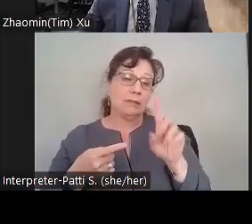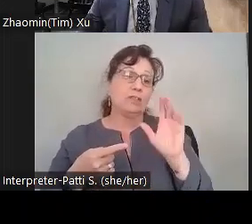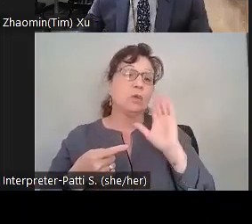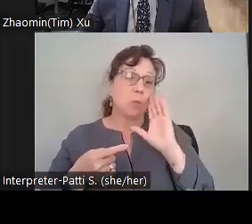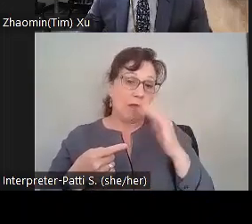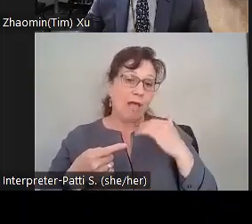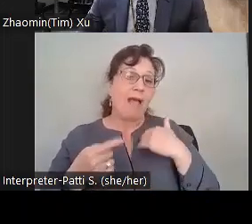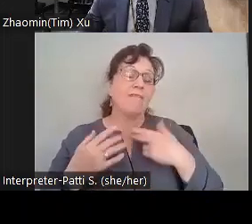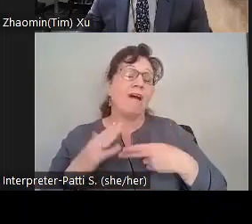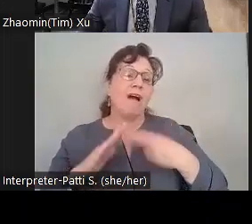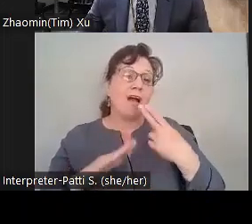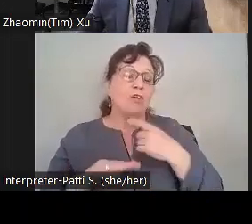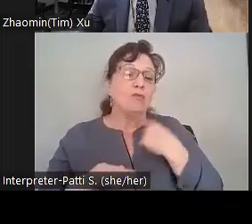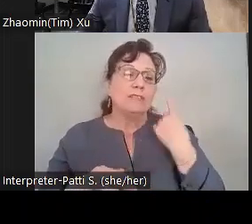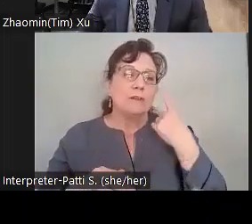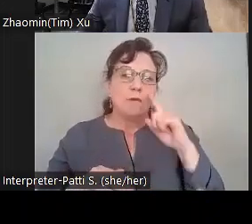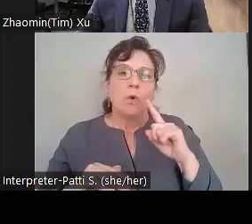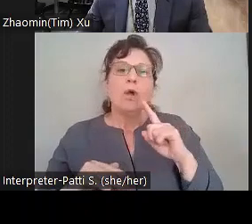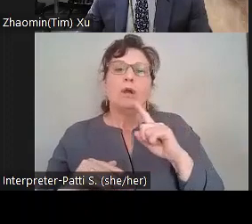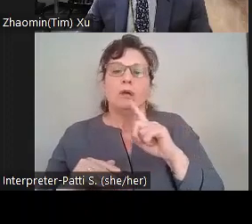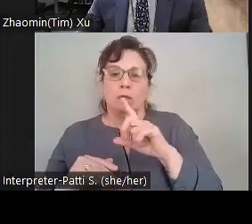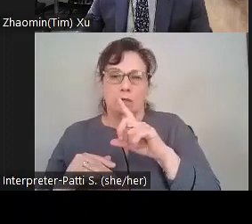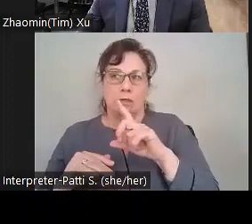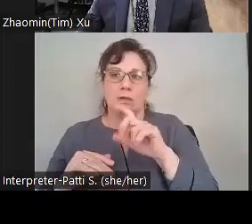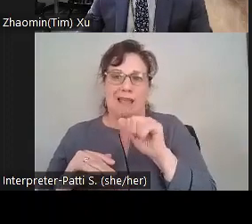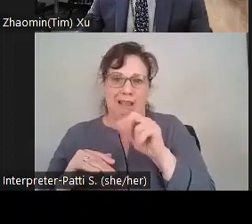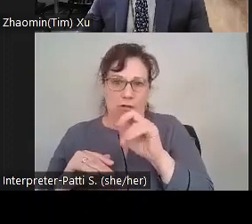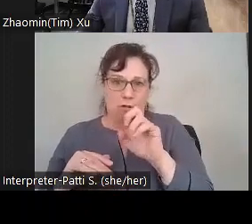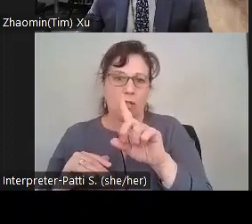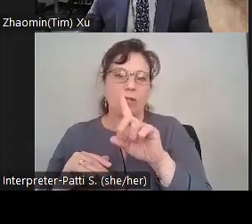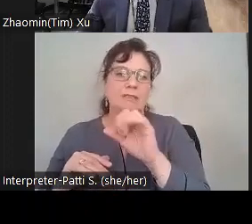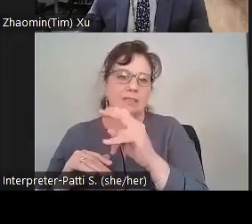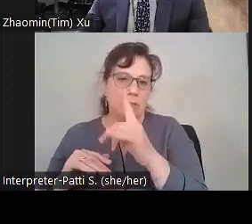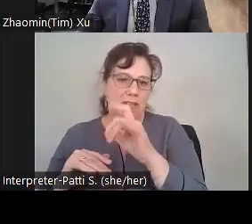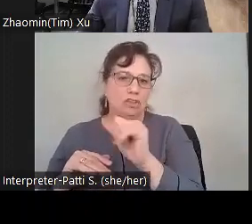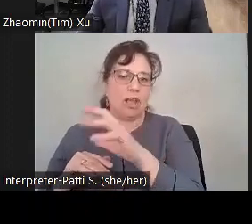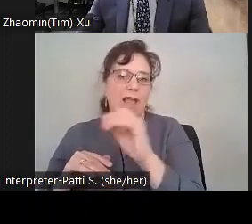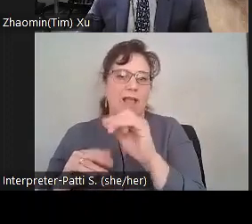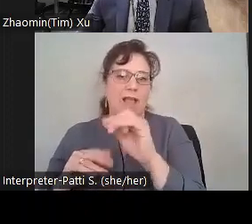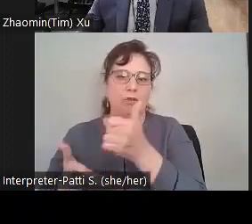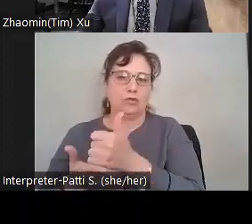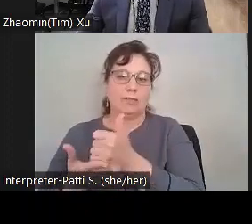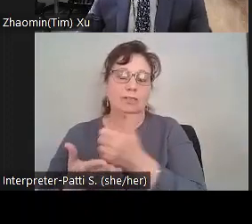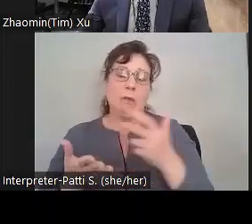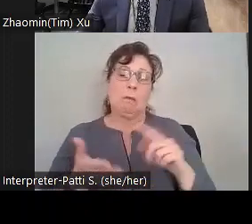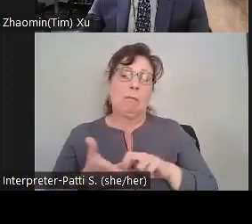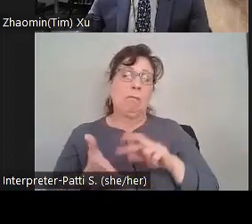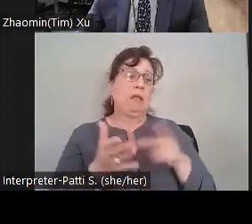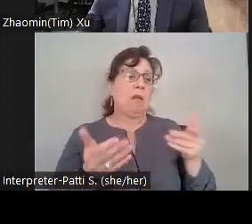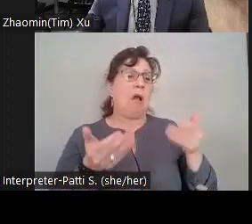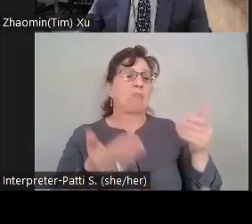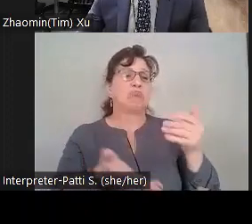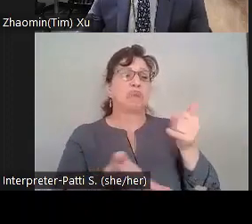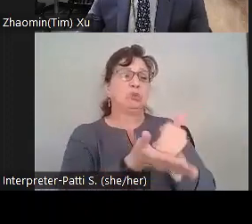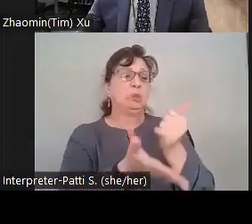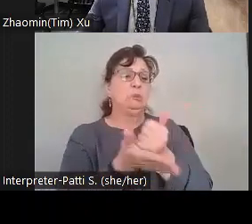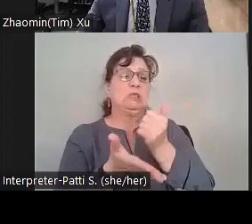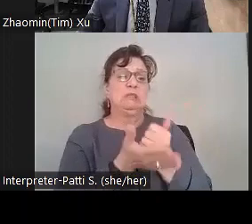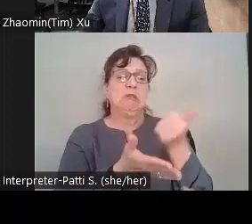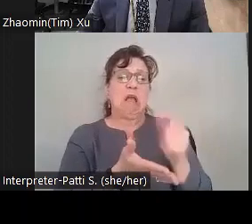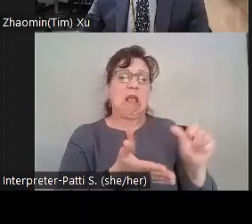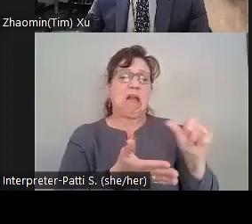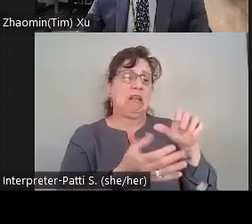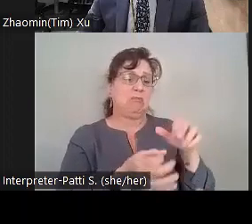high-grade dysplasia and requiring further treatments. So we don't want to just treat any old lesion that we see necessarily,